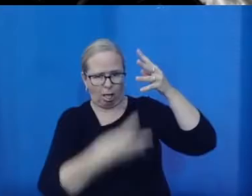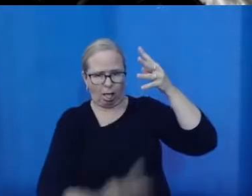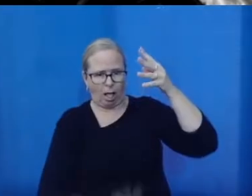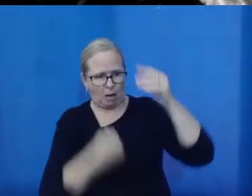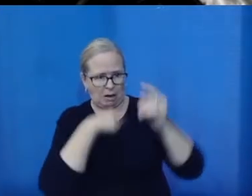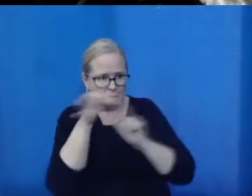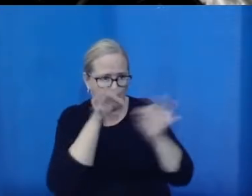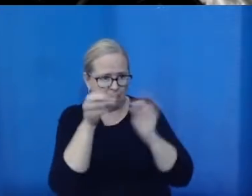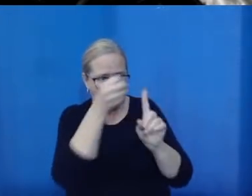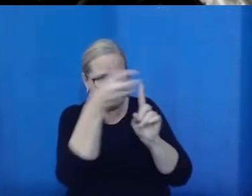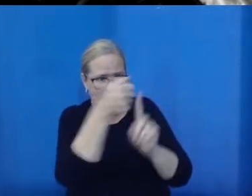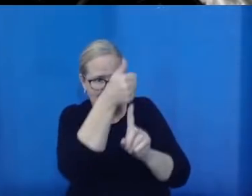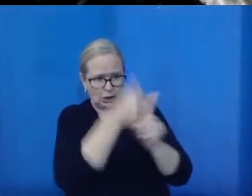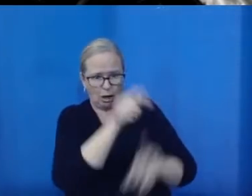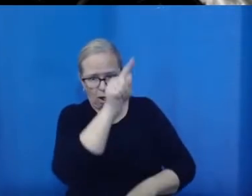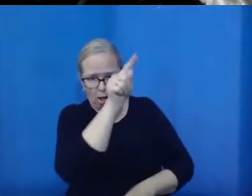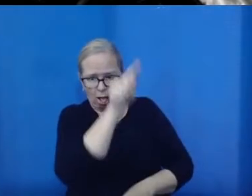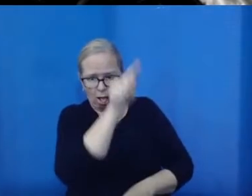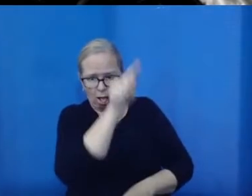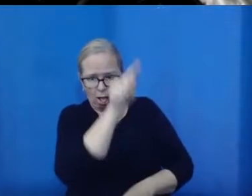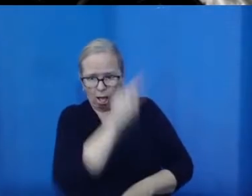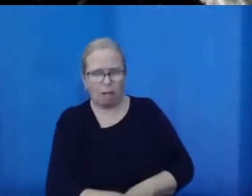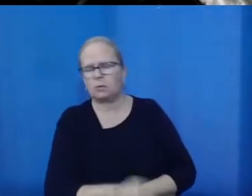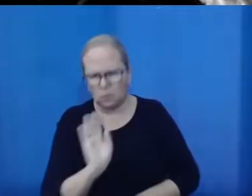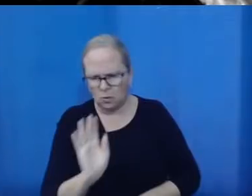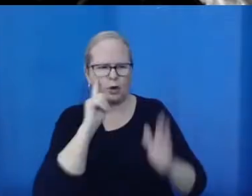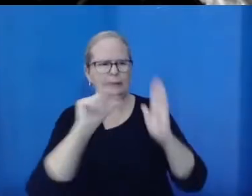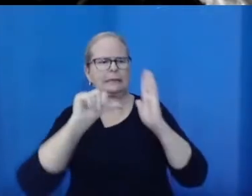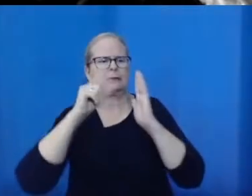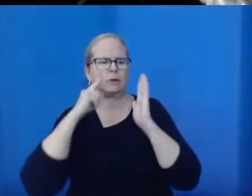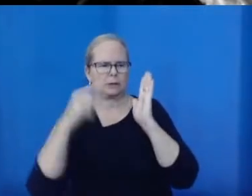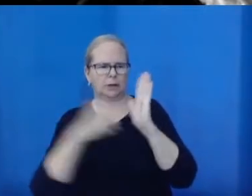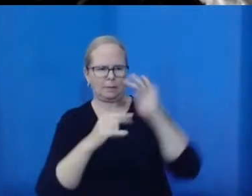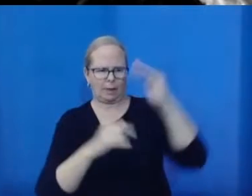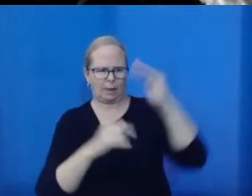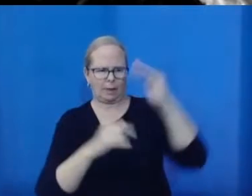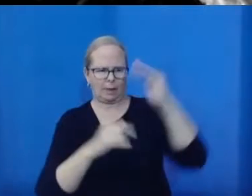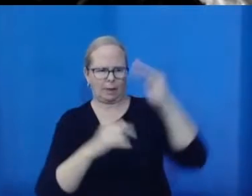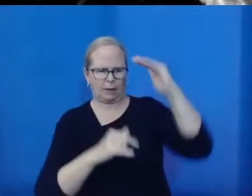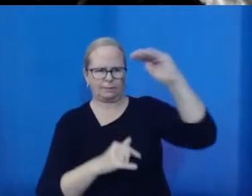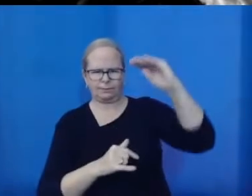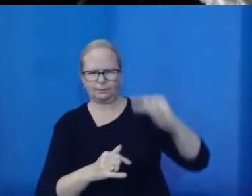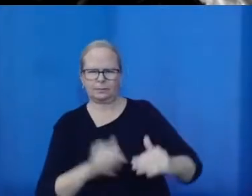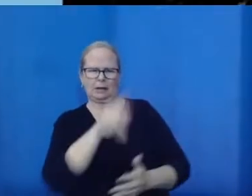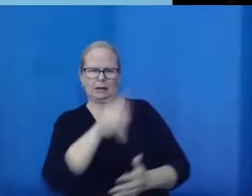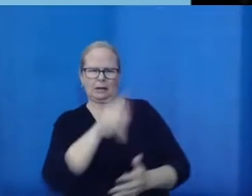COVID when I started, but I think we get it. I think we've all experienced this, and I don't want to get stuck here.